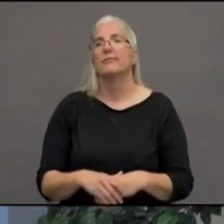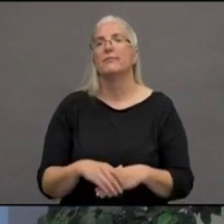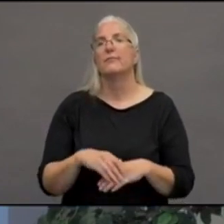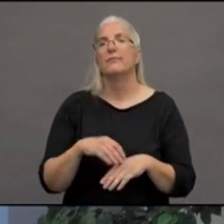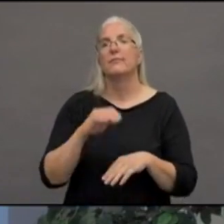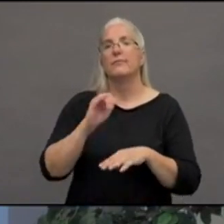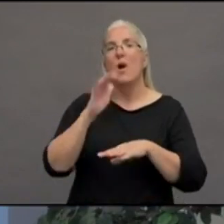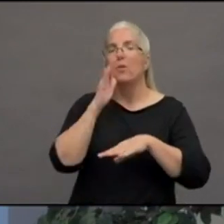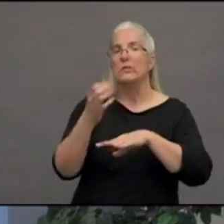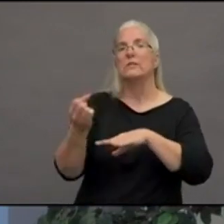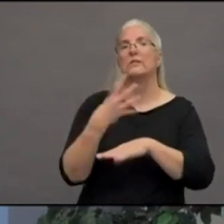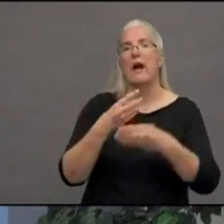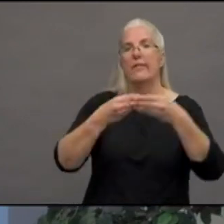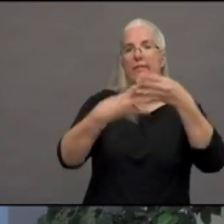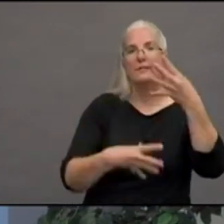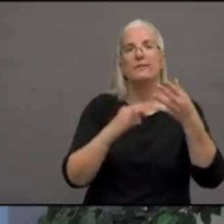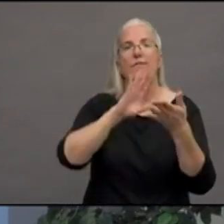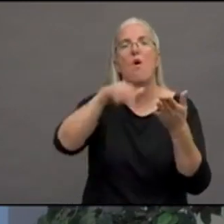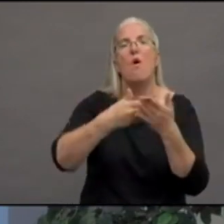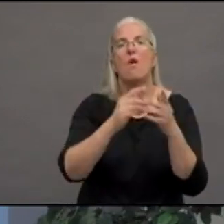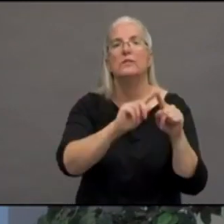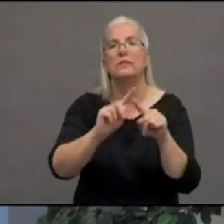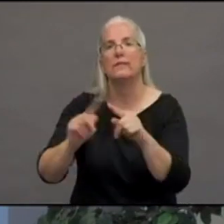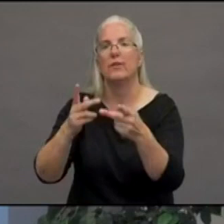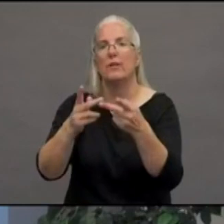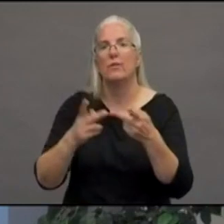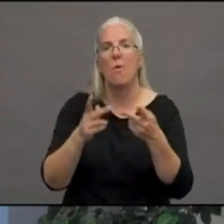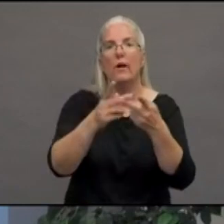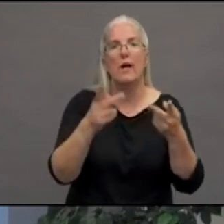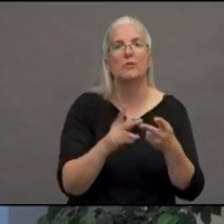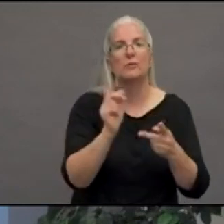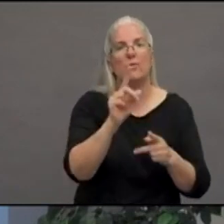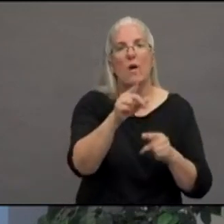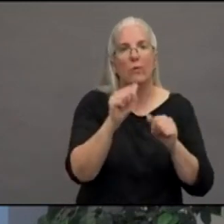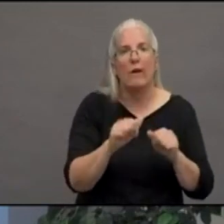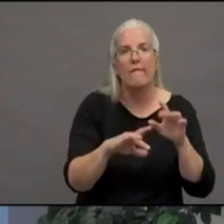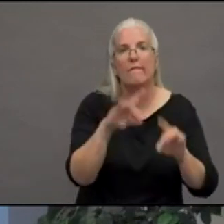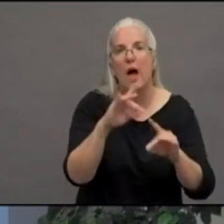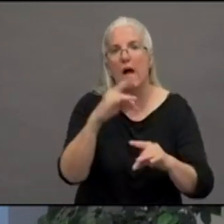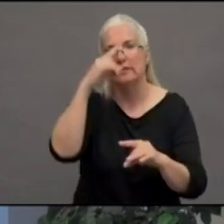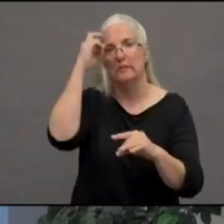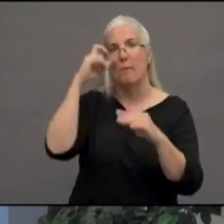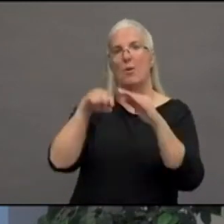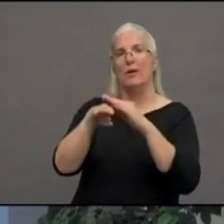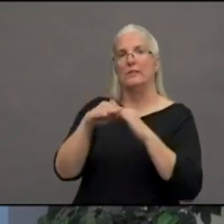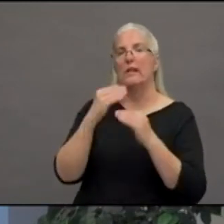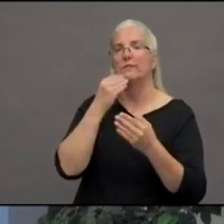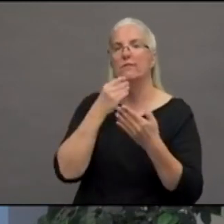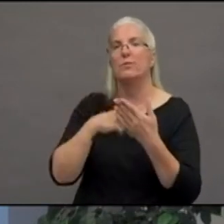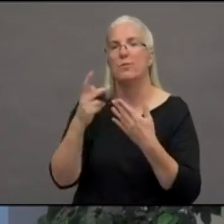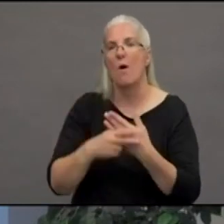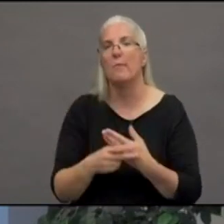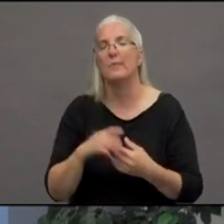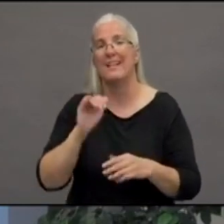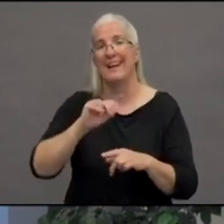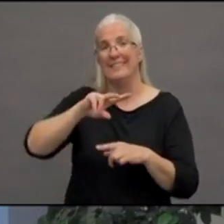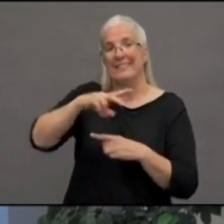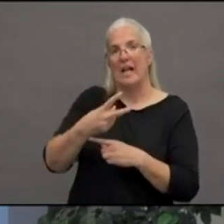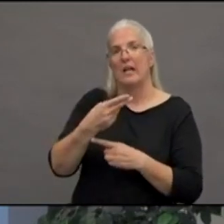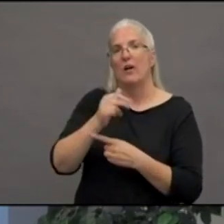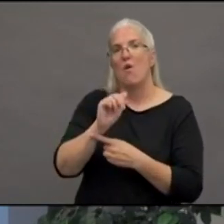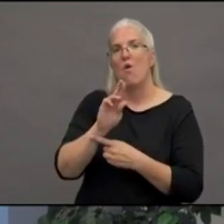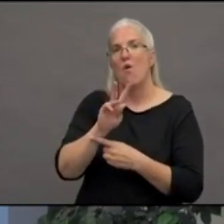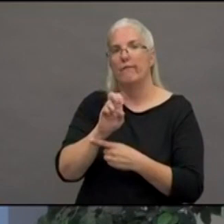locations. Super convenient. Love that we're using technology for all of that, right? Yay for Second Harvest. I also want to tell you about a